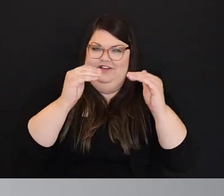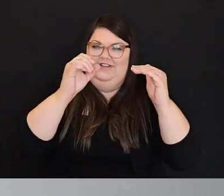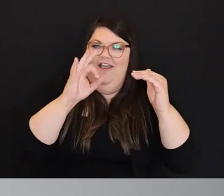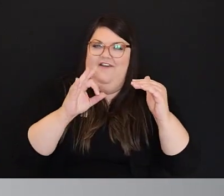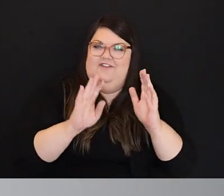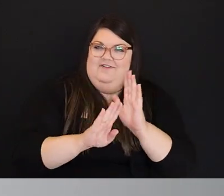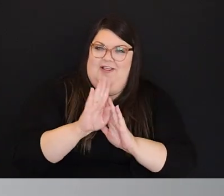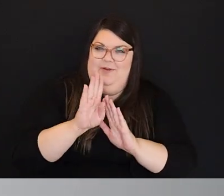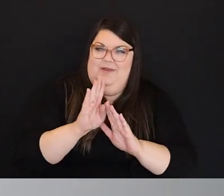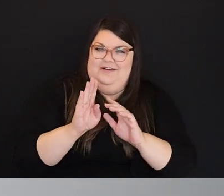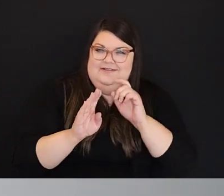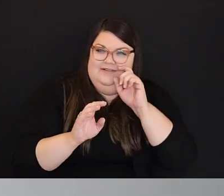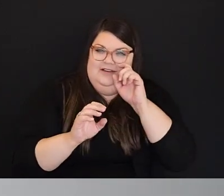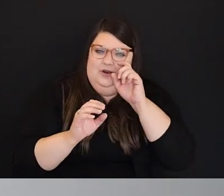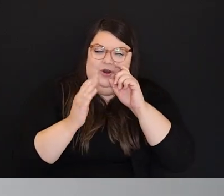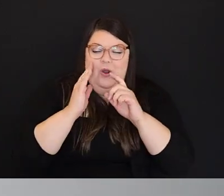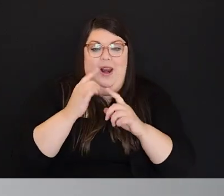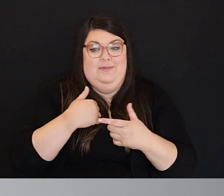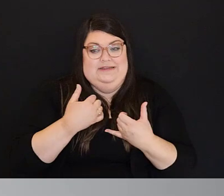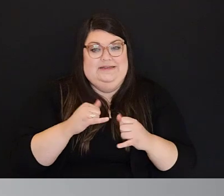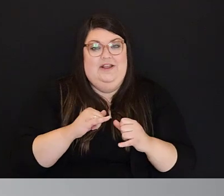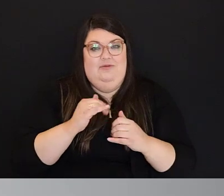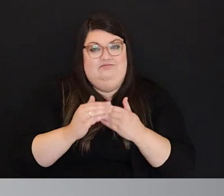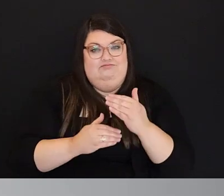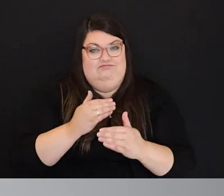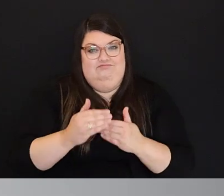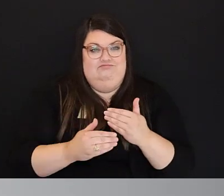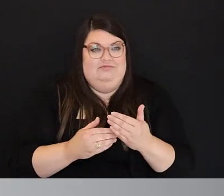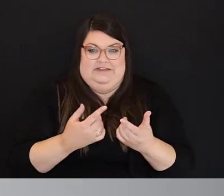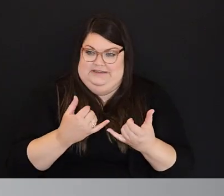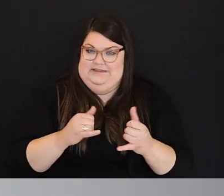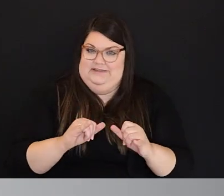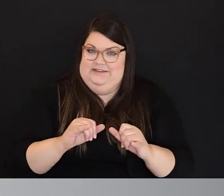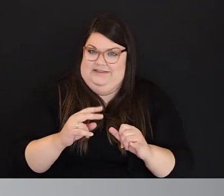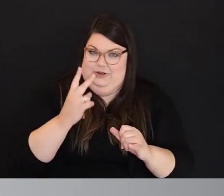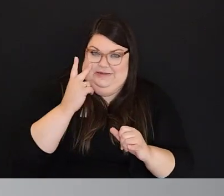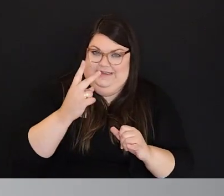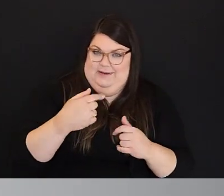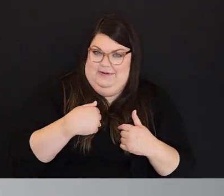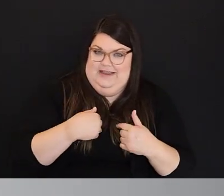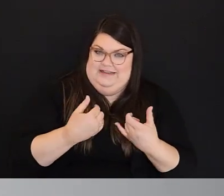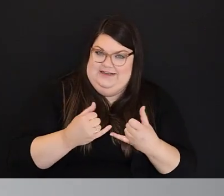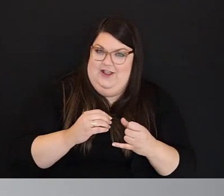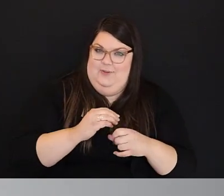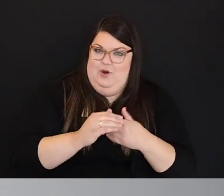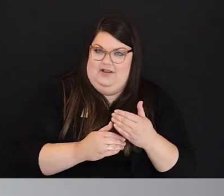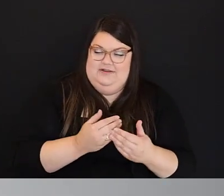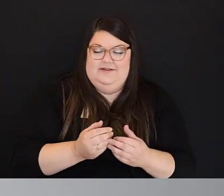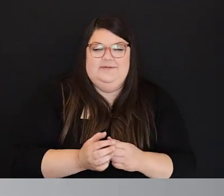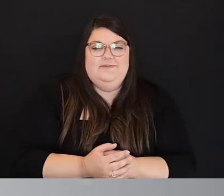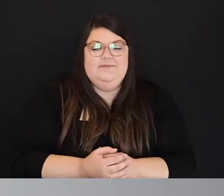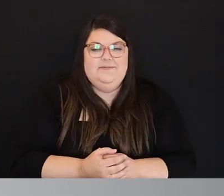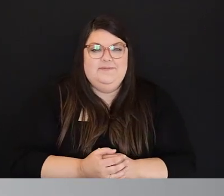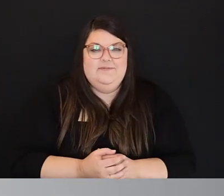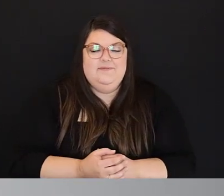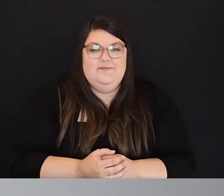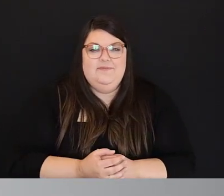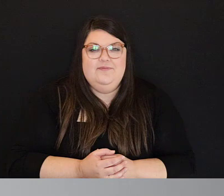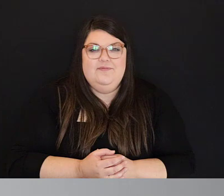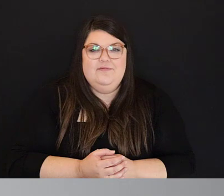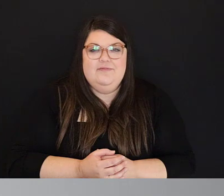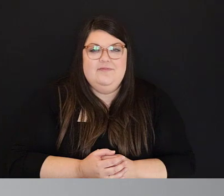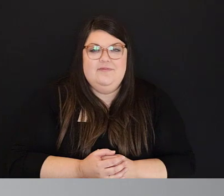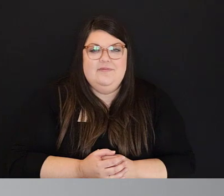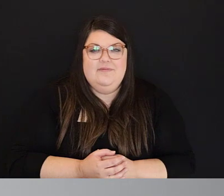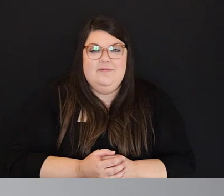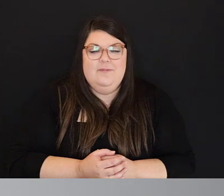development, like there, you know, and I'm still in it, so you're seeing me still in process. One of where